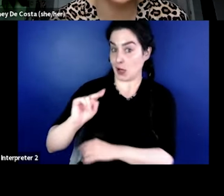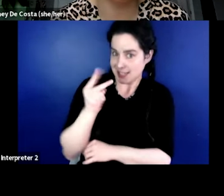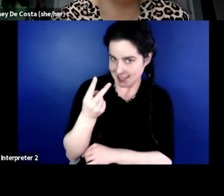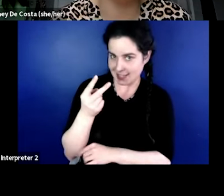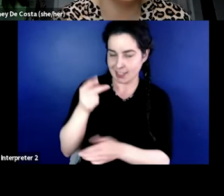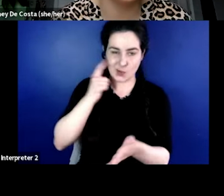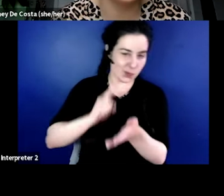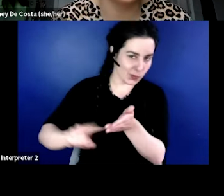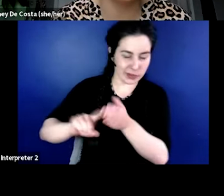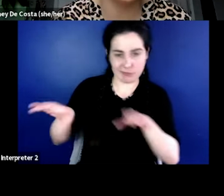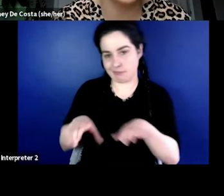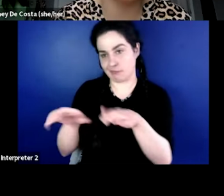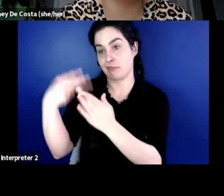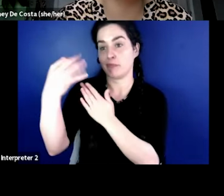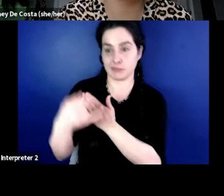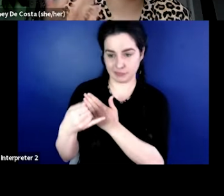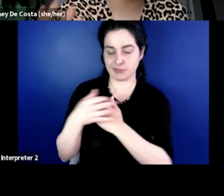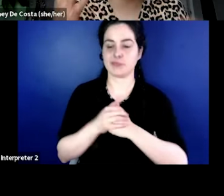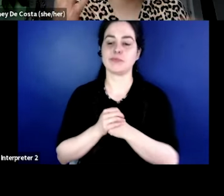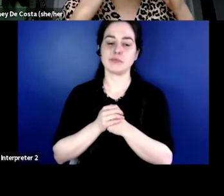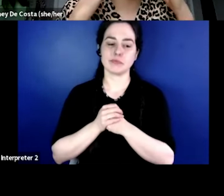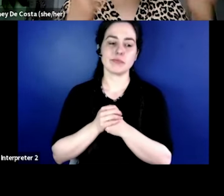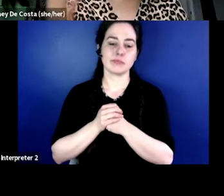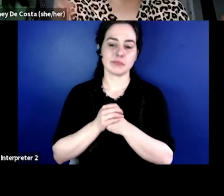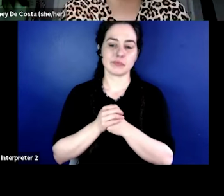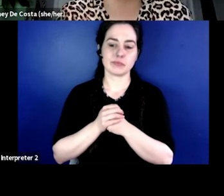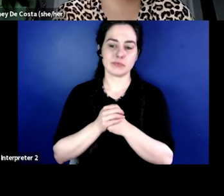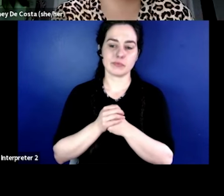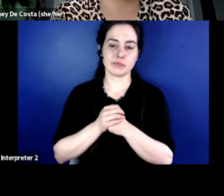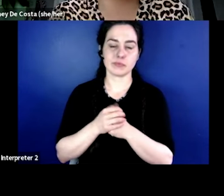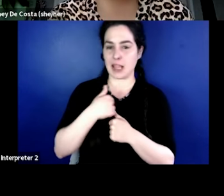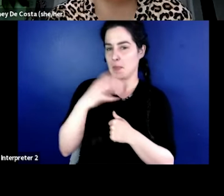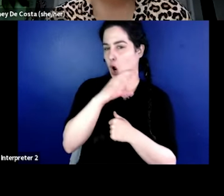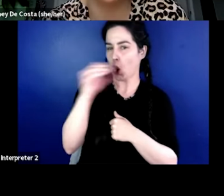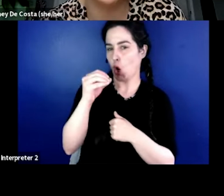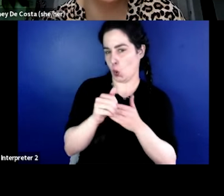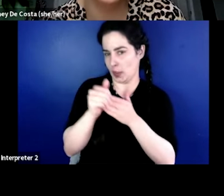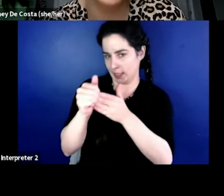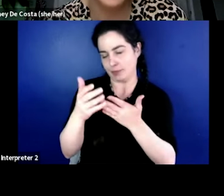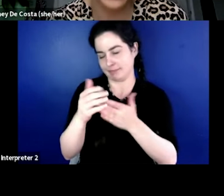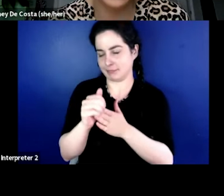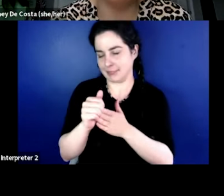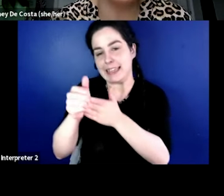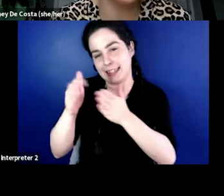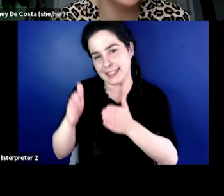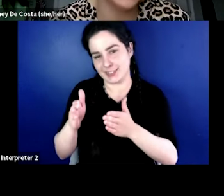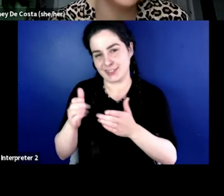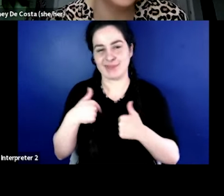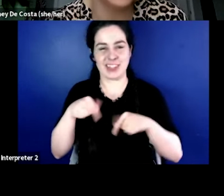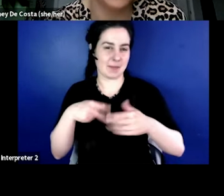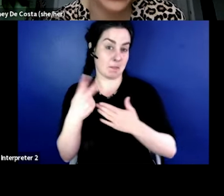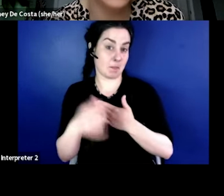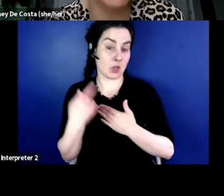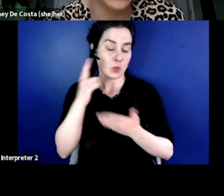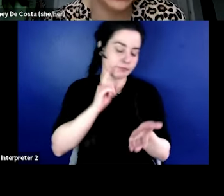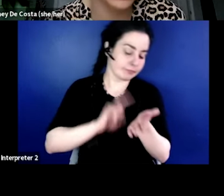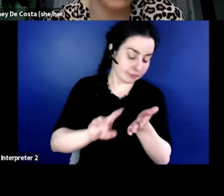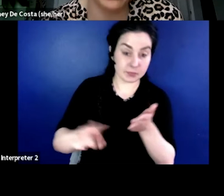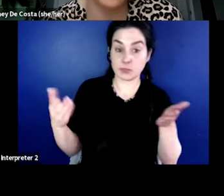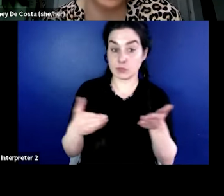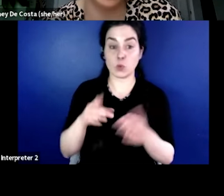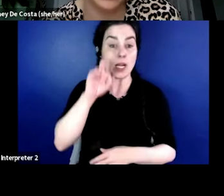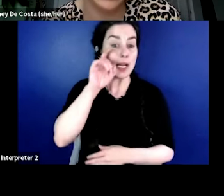project. As the co-lead on this, or lead on this project, we're looking at sexual harassment